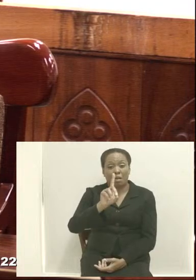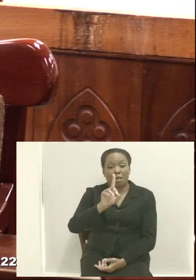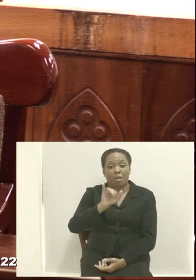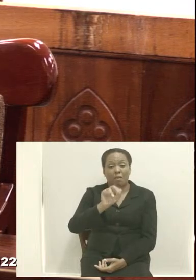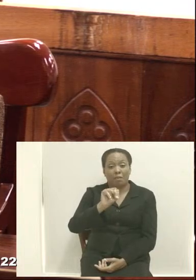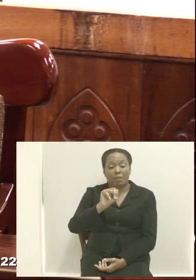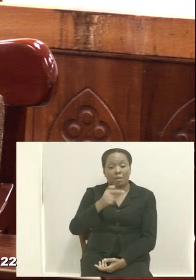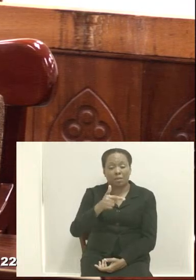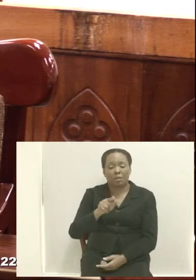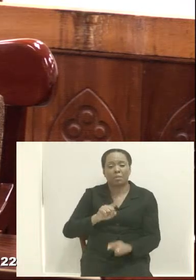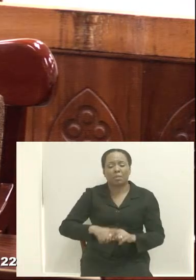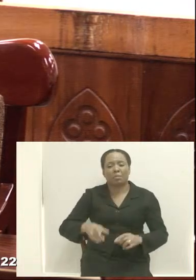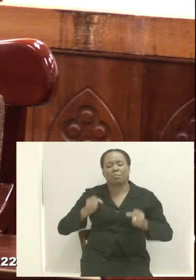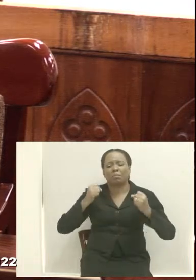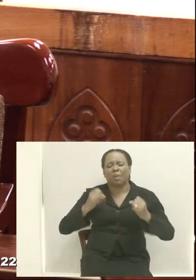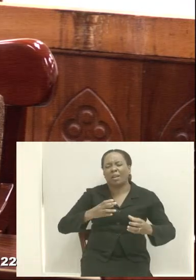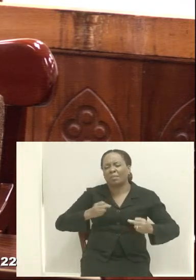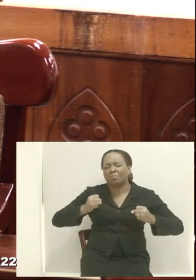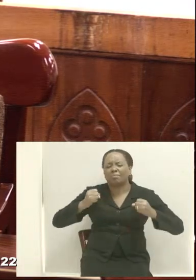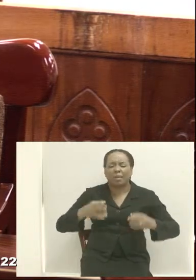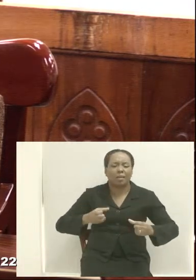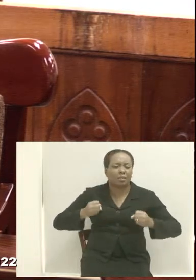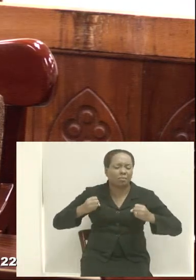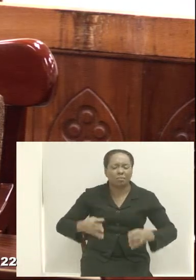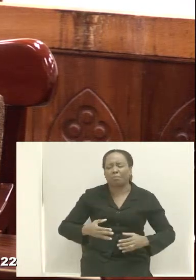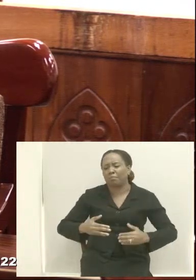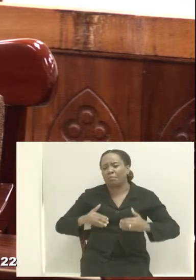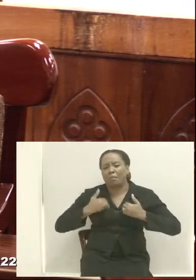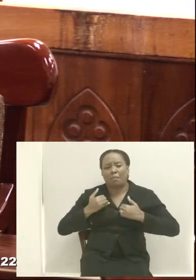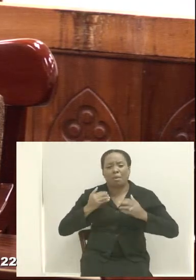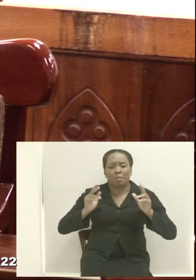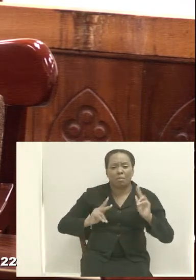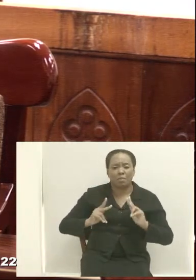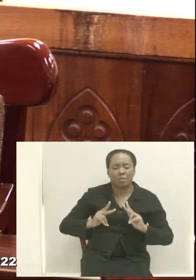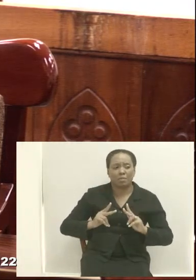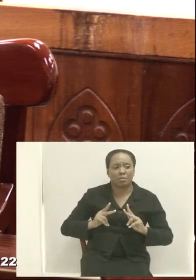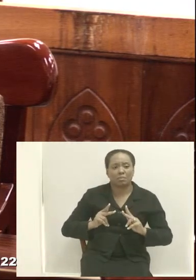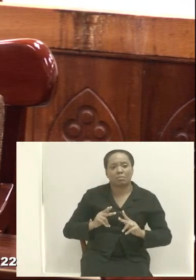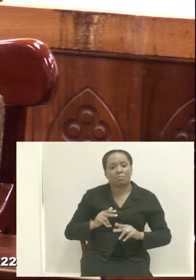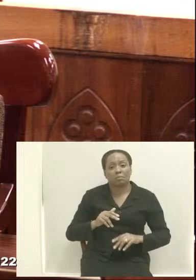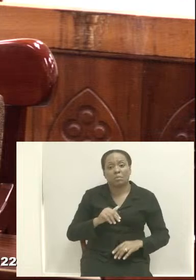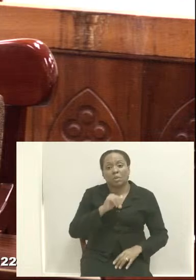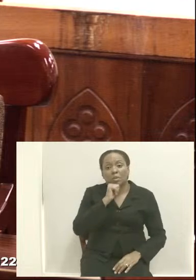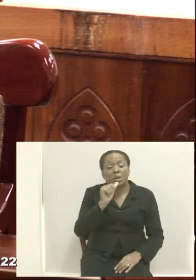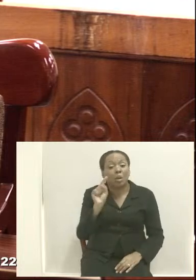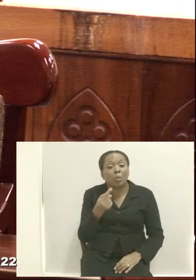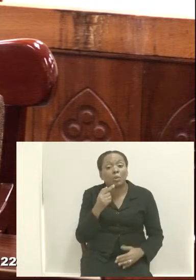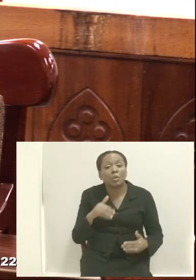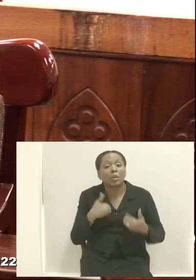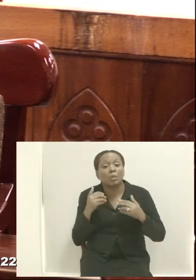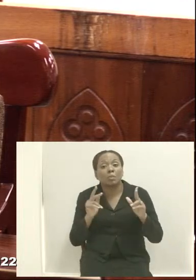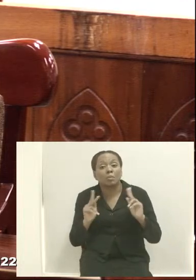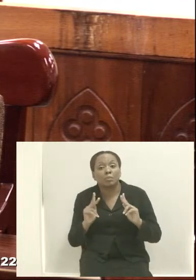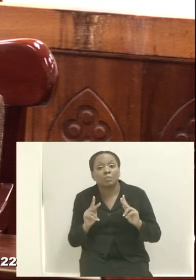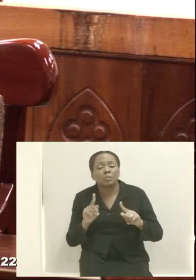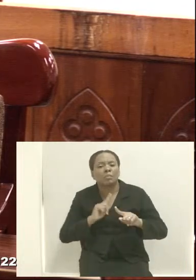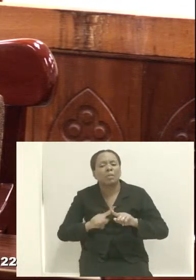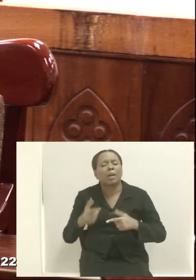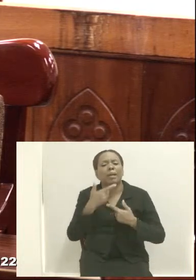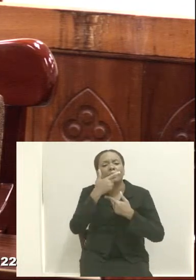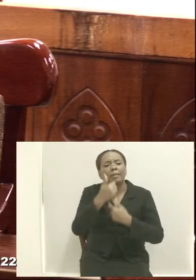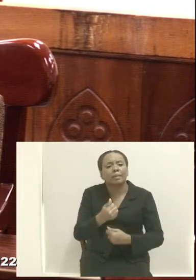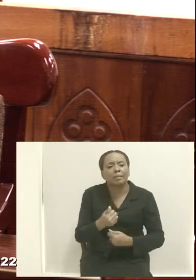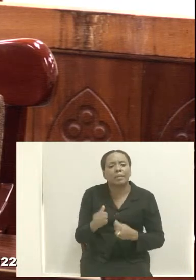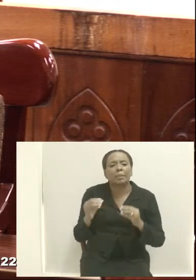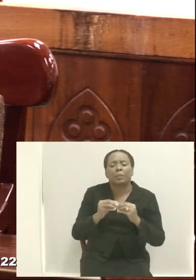young, who are interested in endeavors other than vending. There's manufacturing. We go into stores